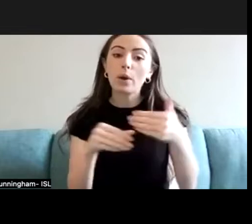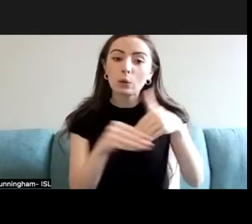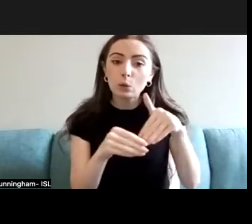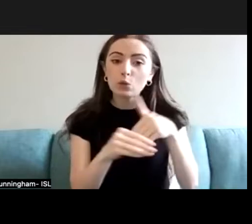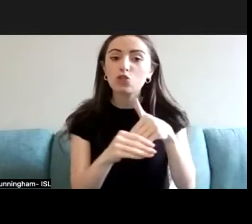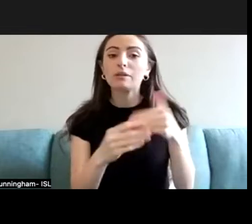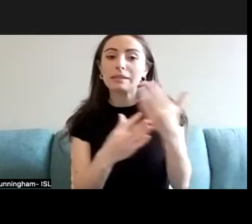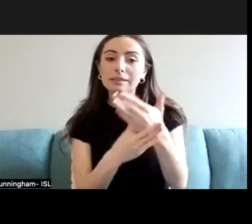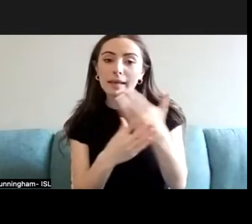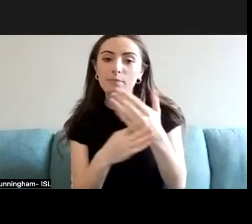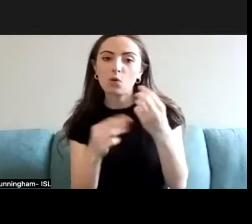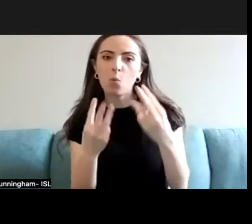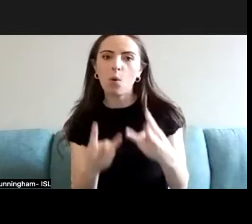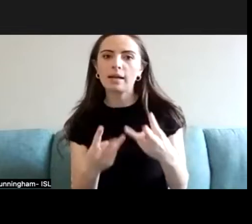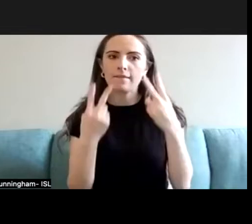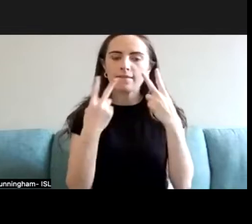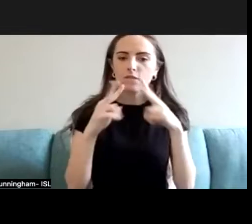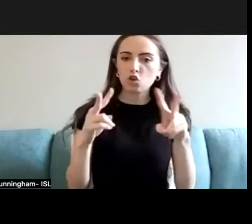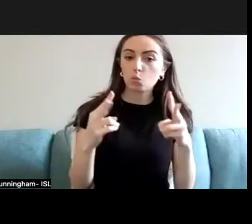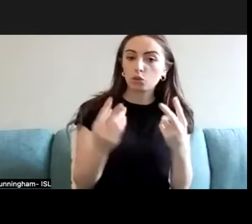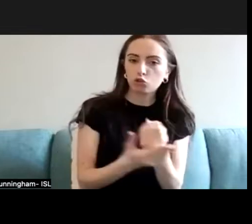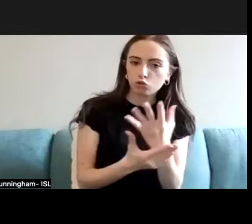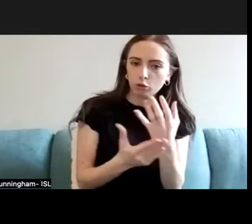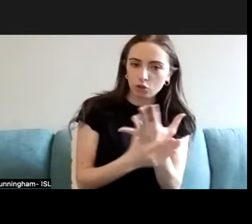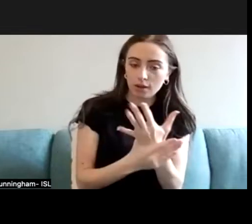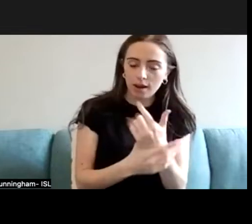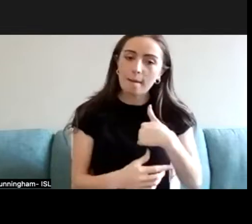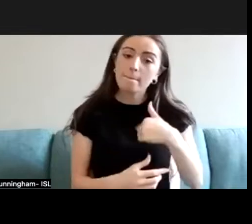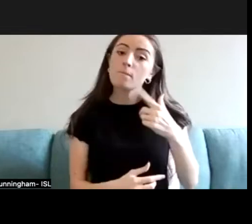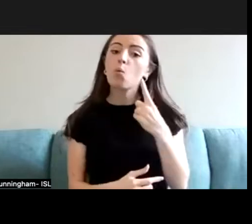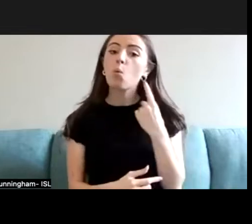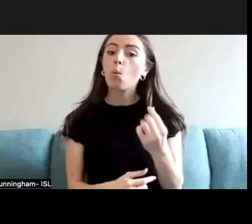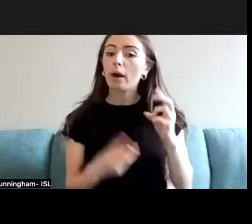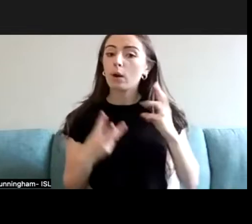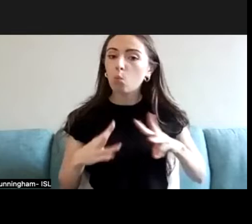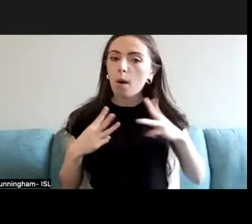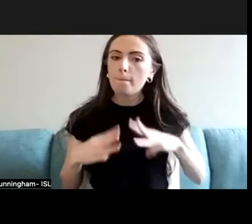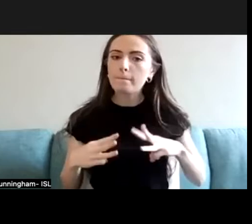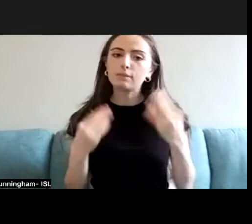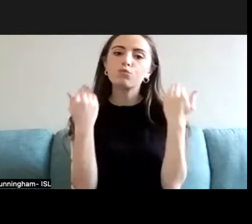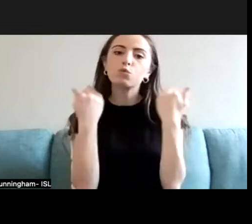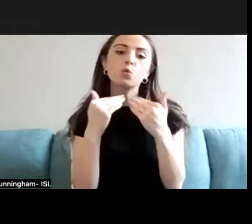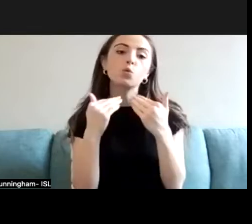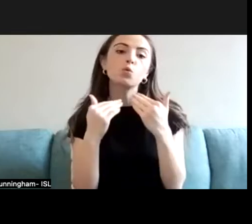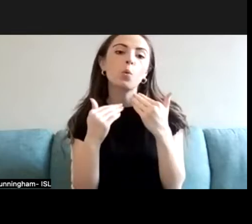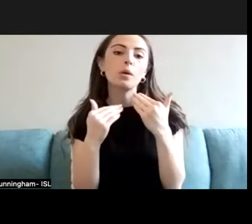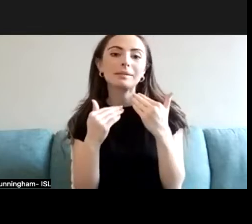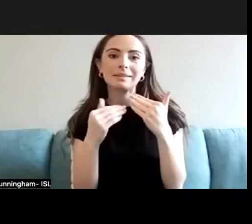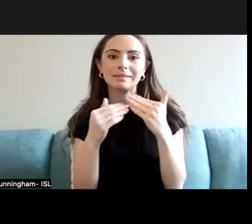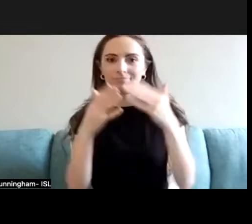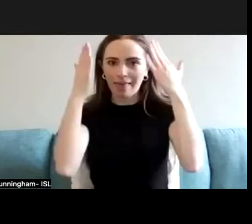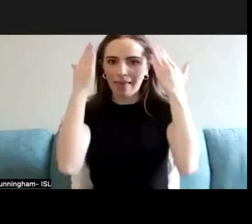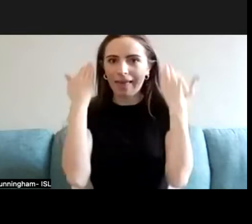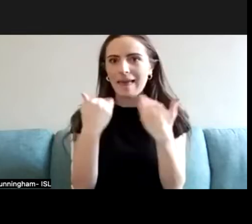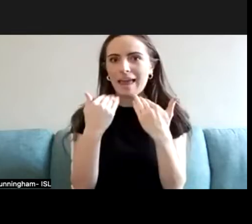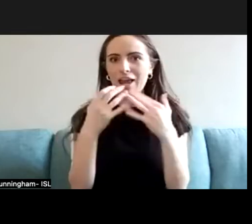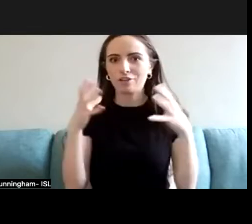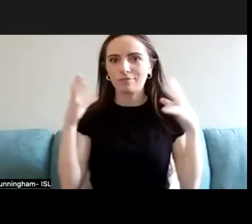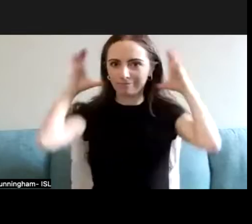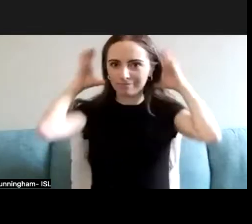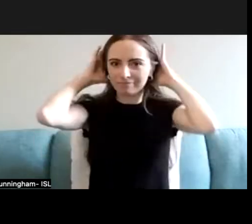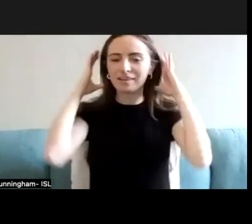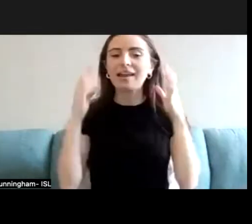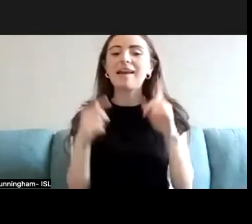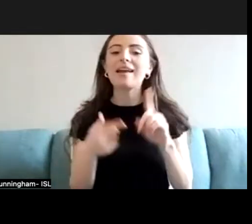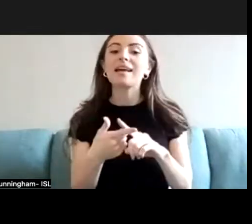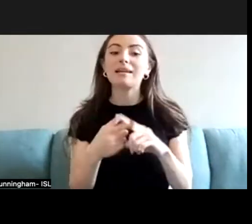give a visual descriptor of myself. I'm a white woman. I have short blonde hair, just tied back quite tightly in a bun today. And I'm